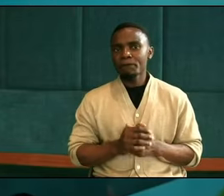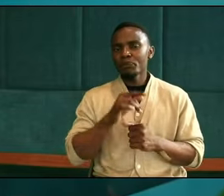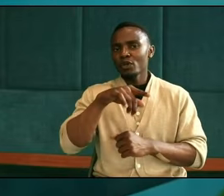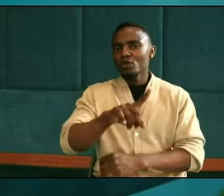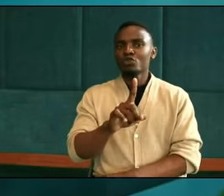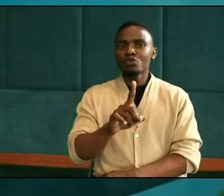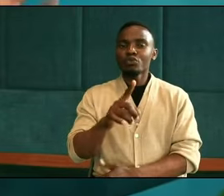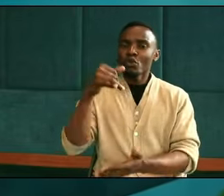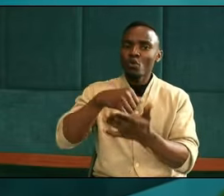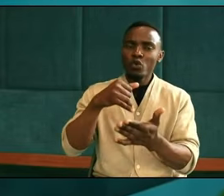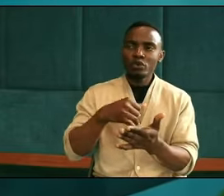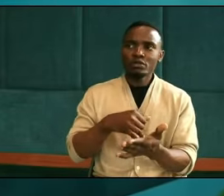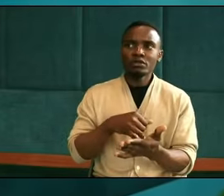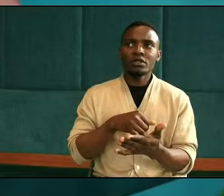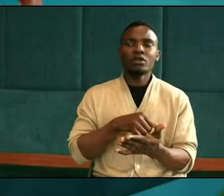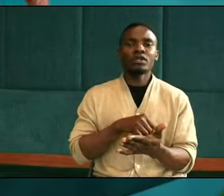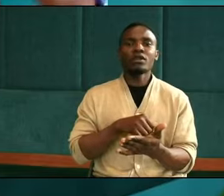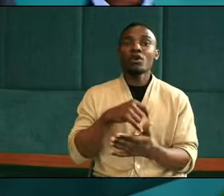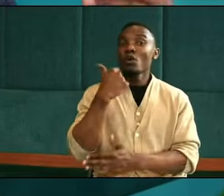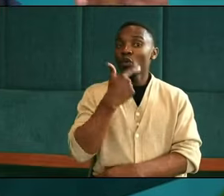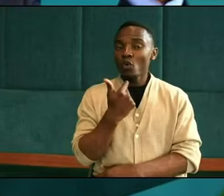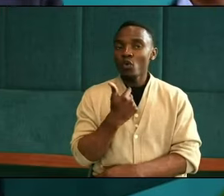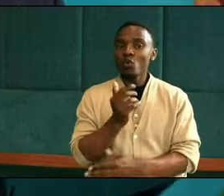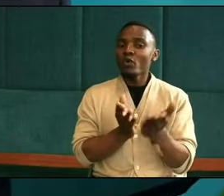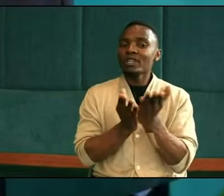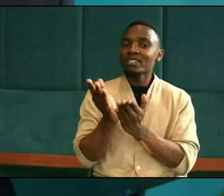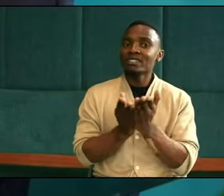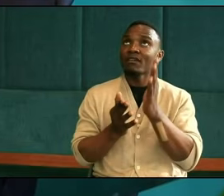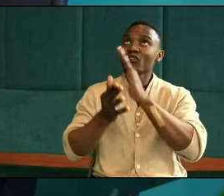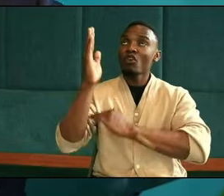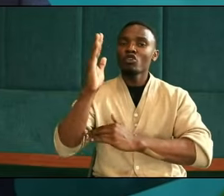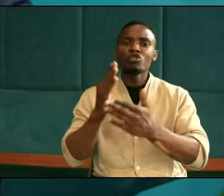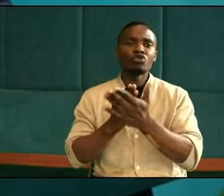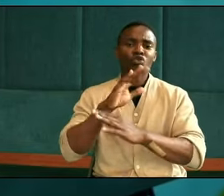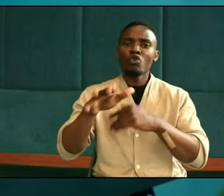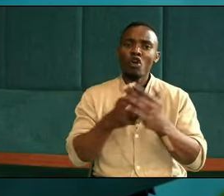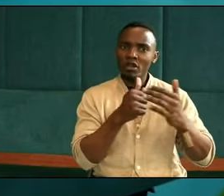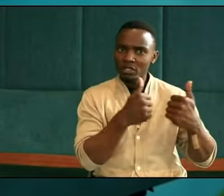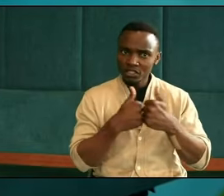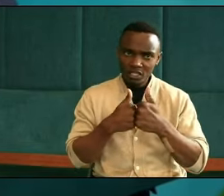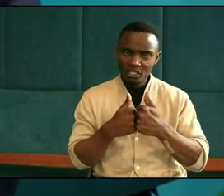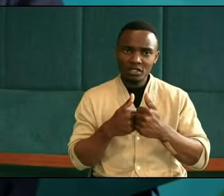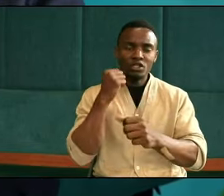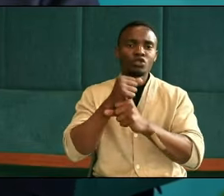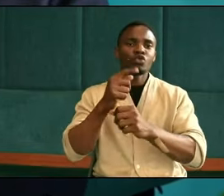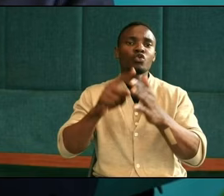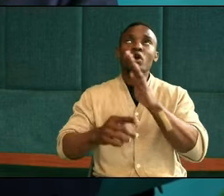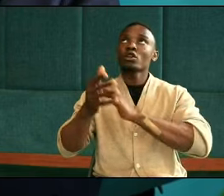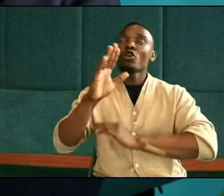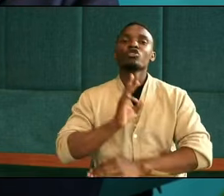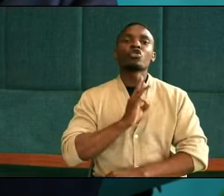those who will climb against all odds to reach to God's will for your